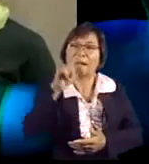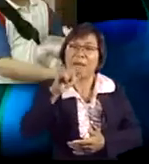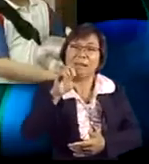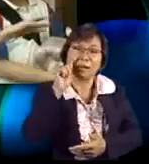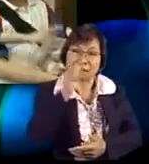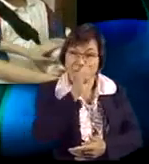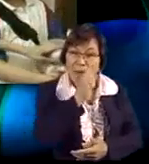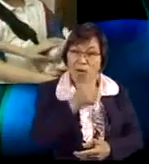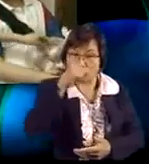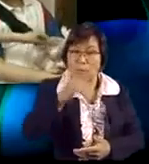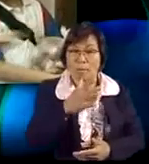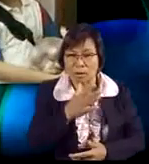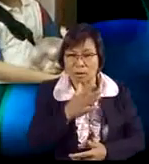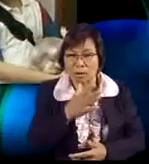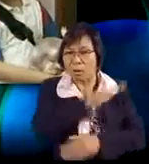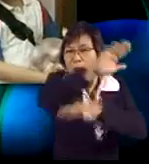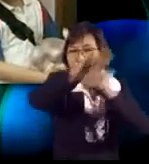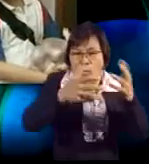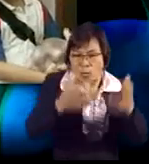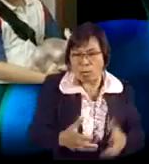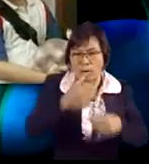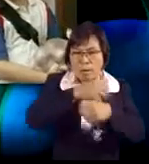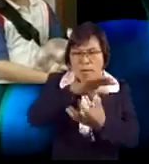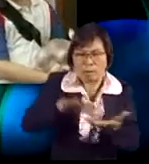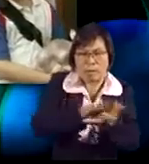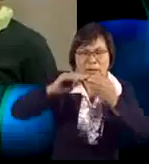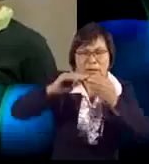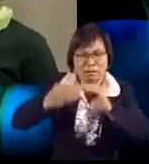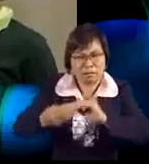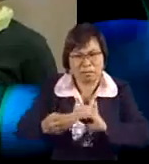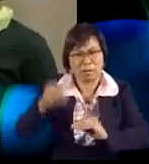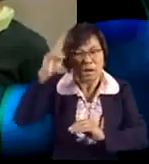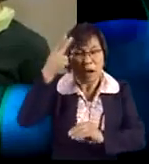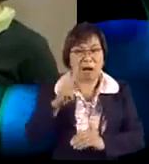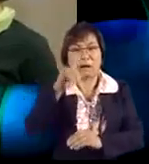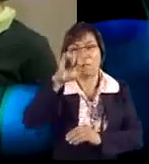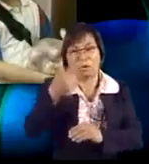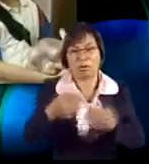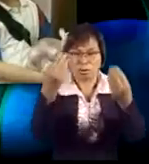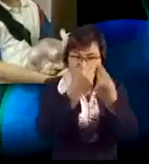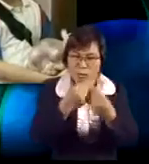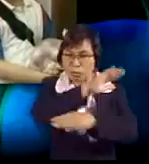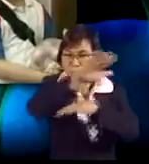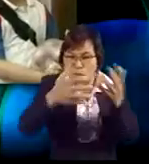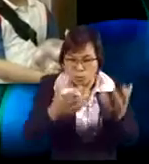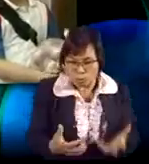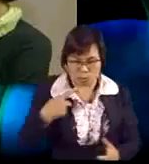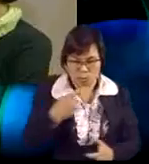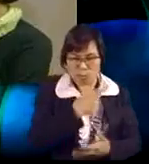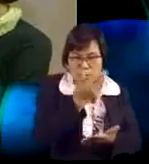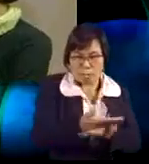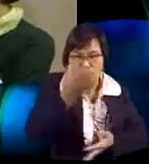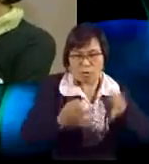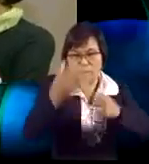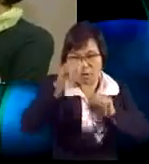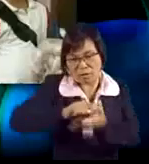me? We bought some onions and garlic for my mother, but the total weight of each item is in mixed numbers. Uncle Leong